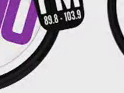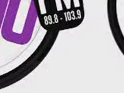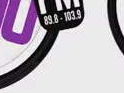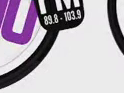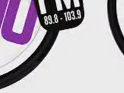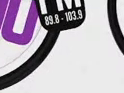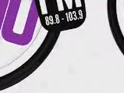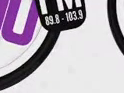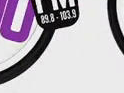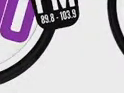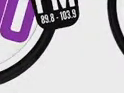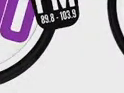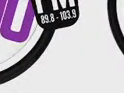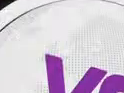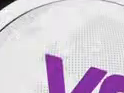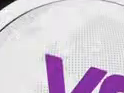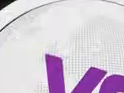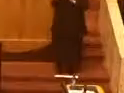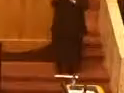the